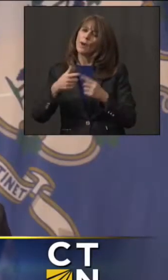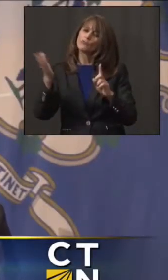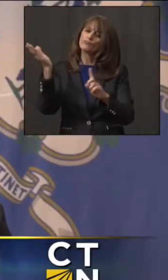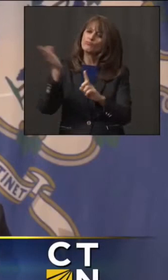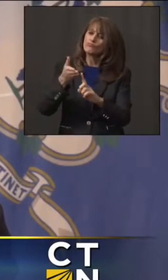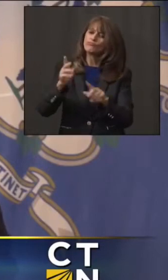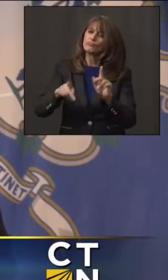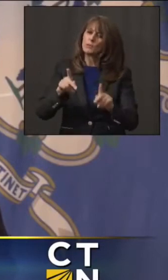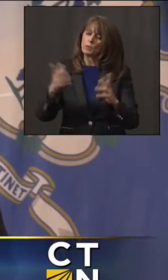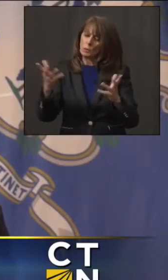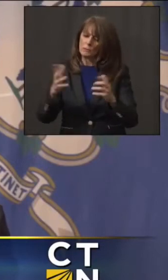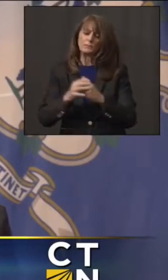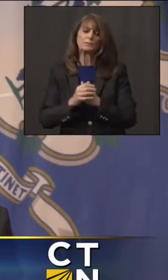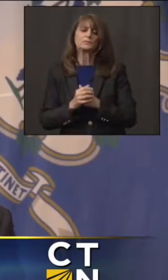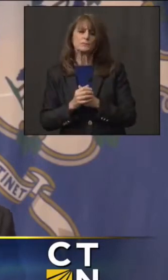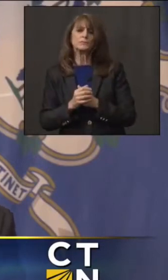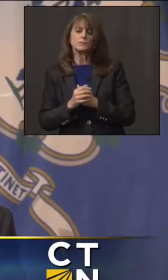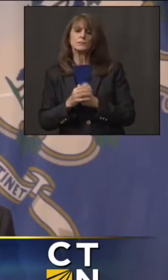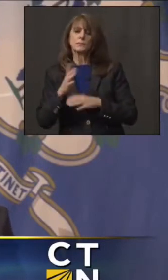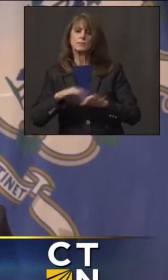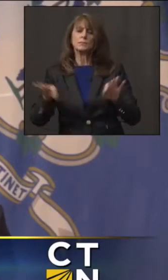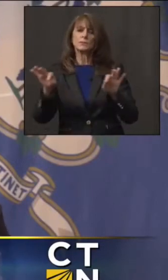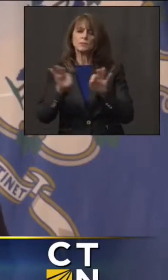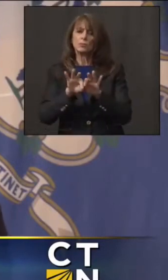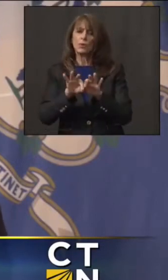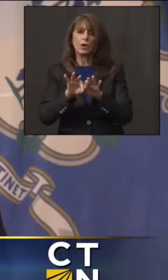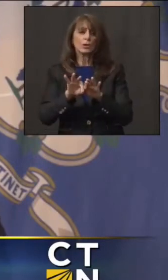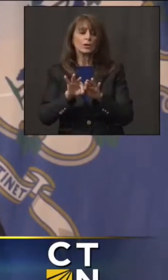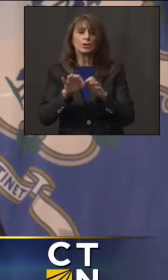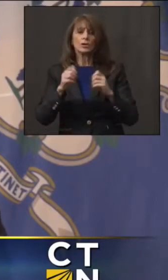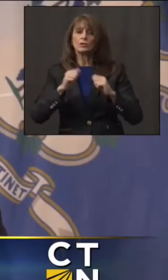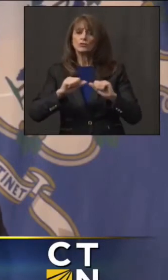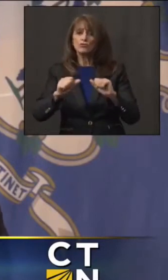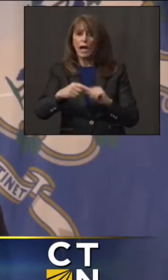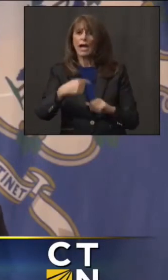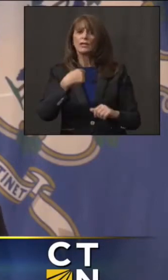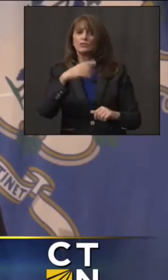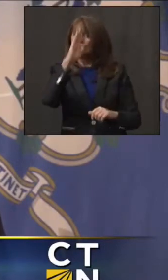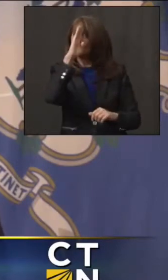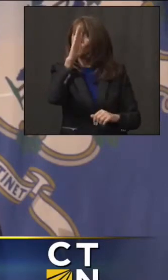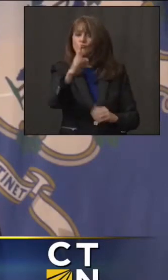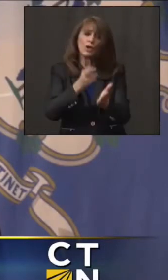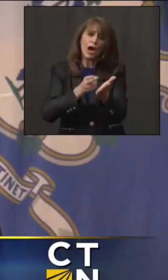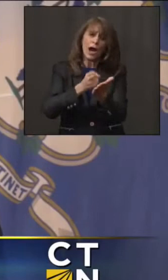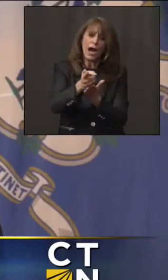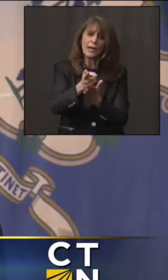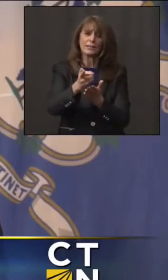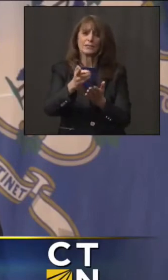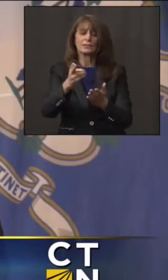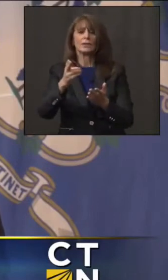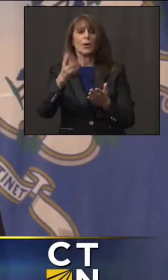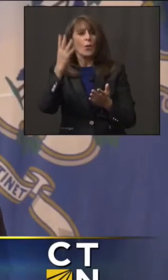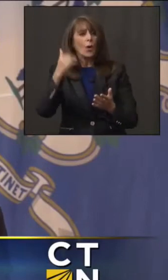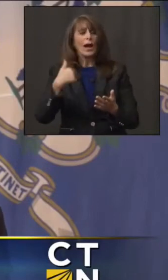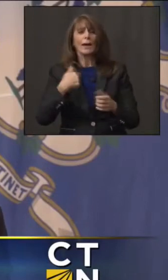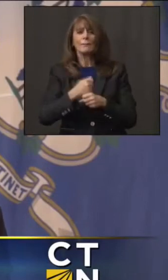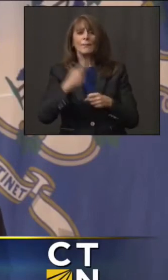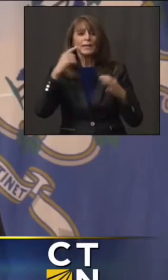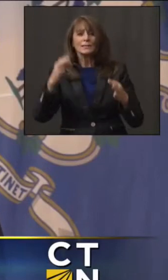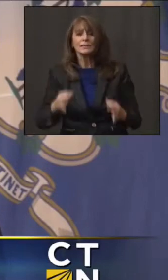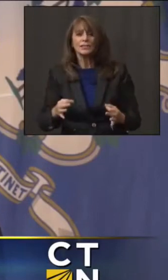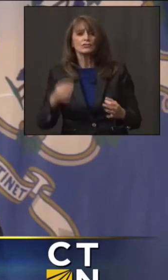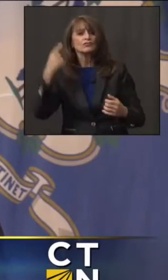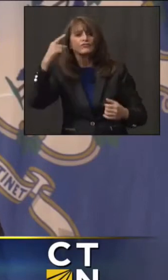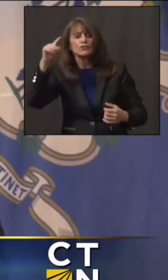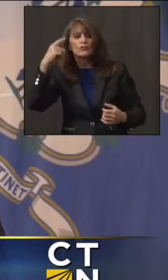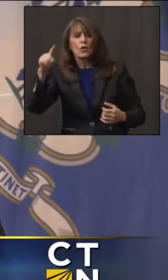got to continue to do our best to tell the truth to the people of Connecticut, why the decisions we make are, we